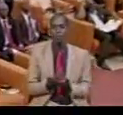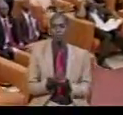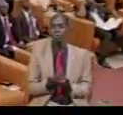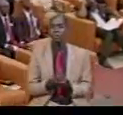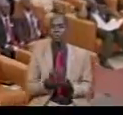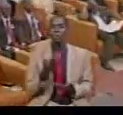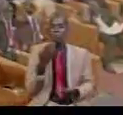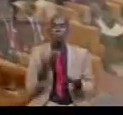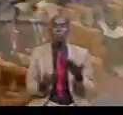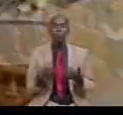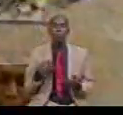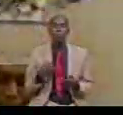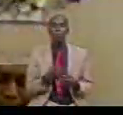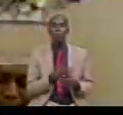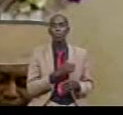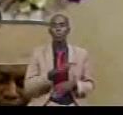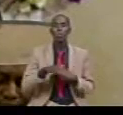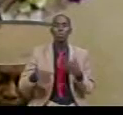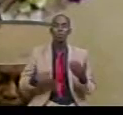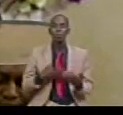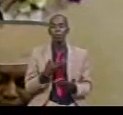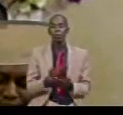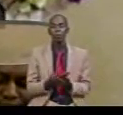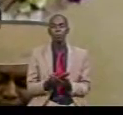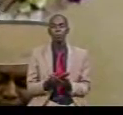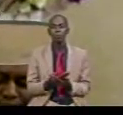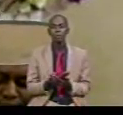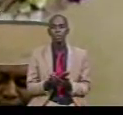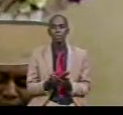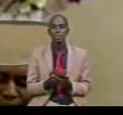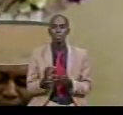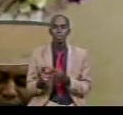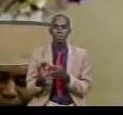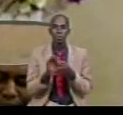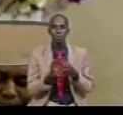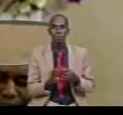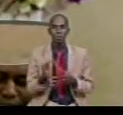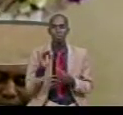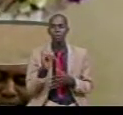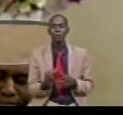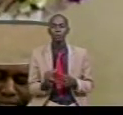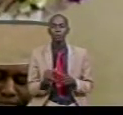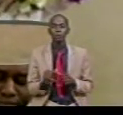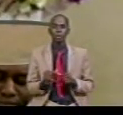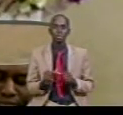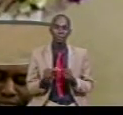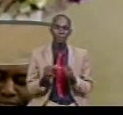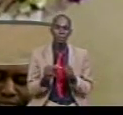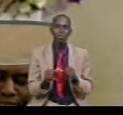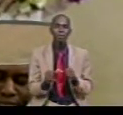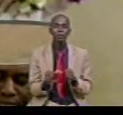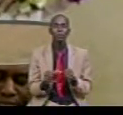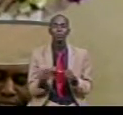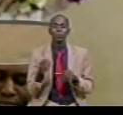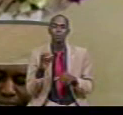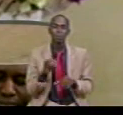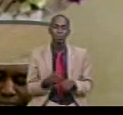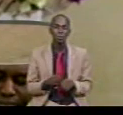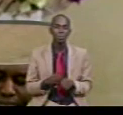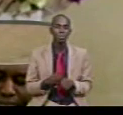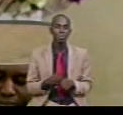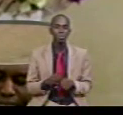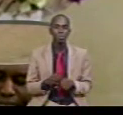May we all unitedly continue in word and